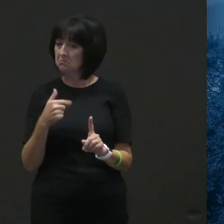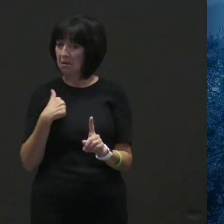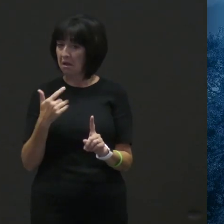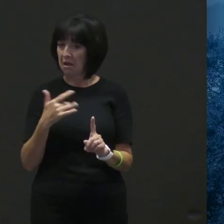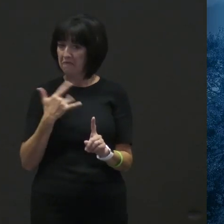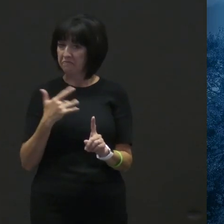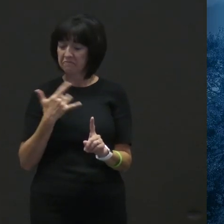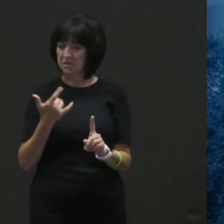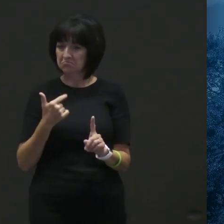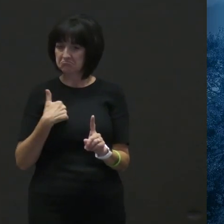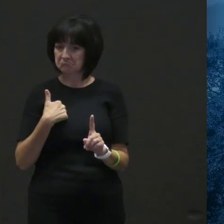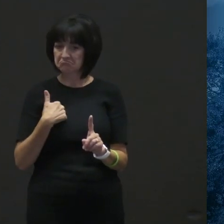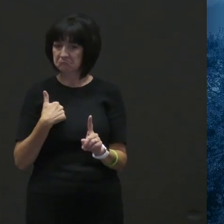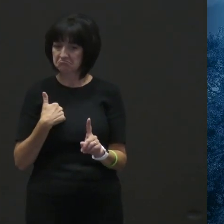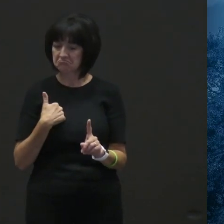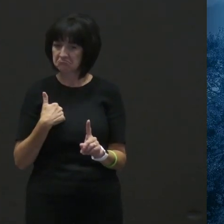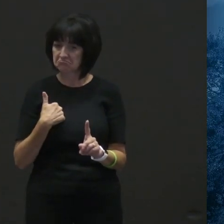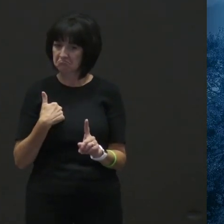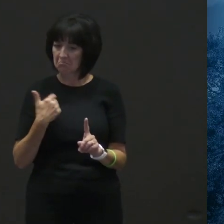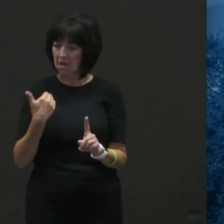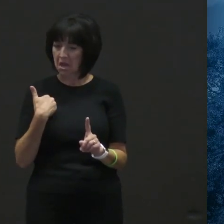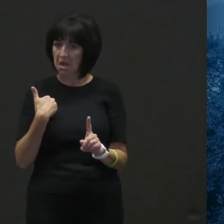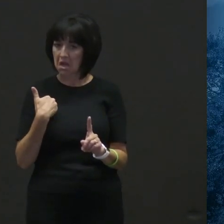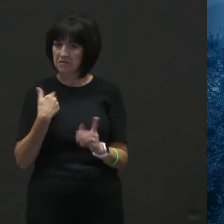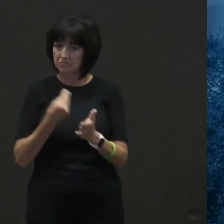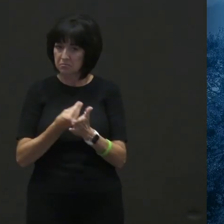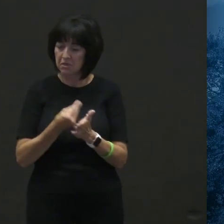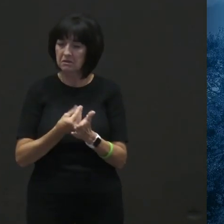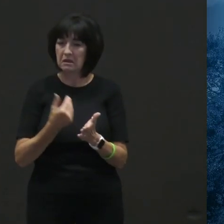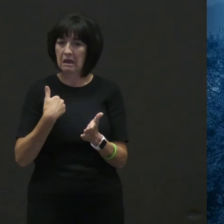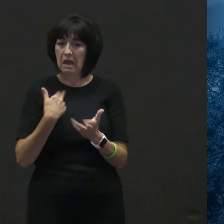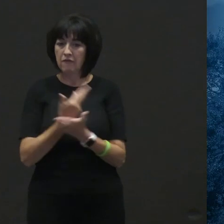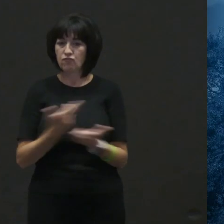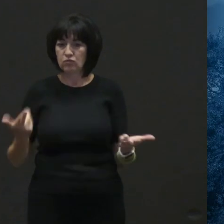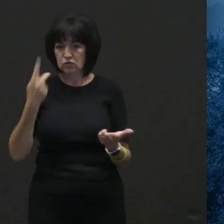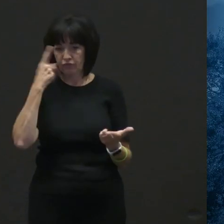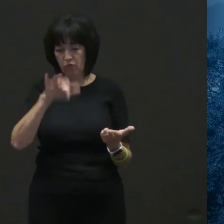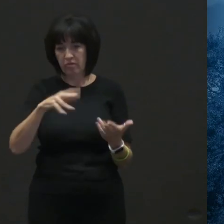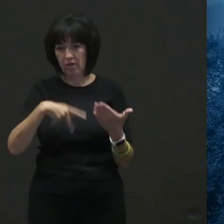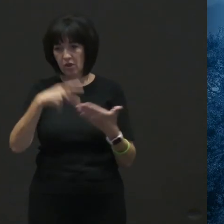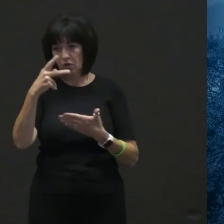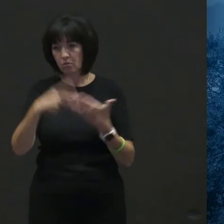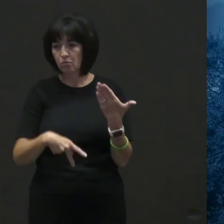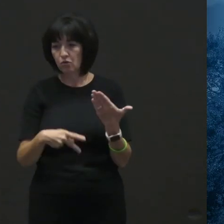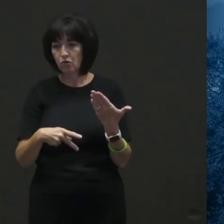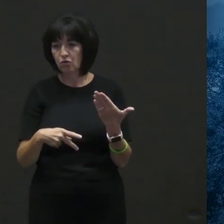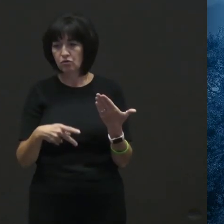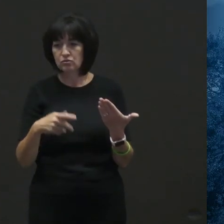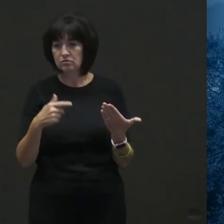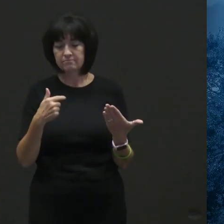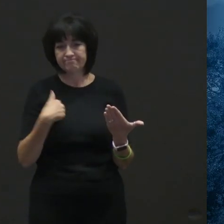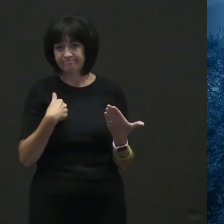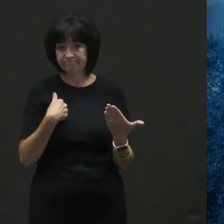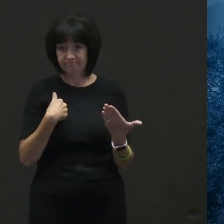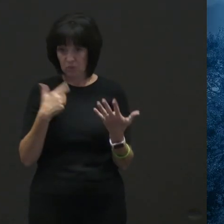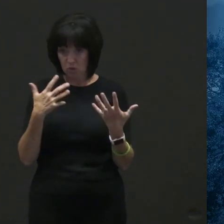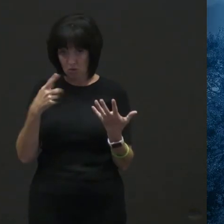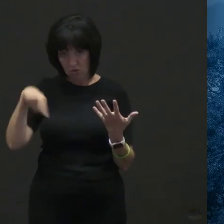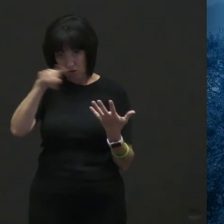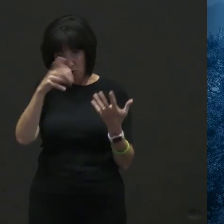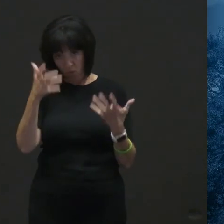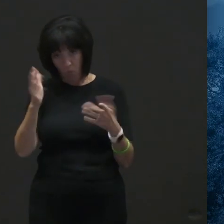for those kinds of programs, and that it doesn't make sense to approve something that I think is not healthy for